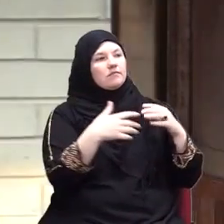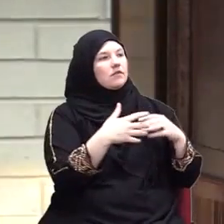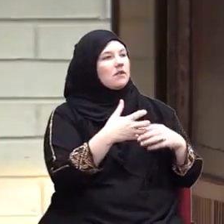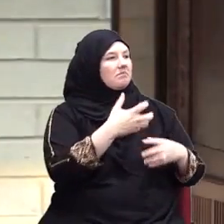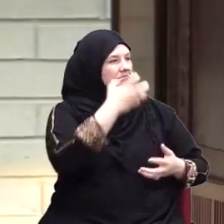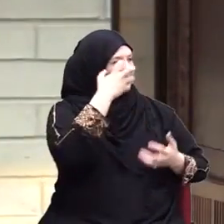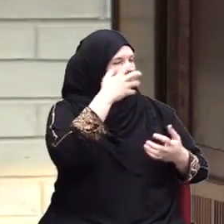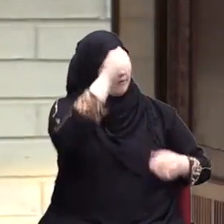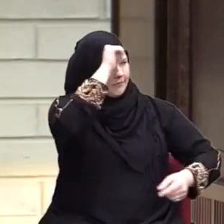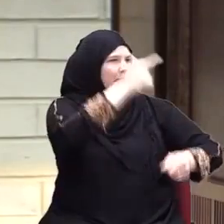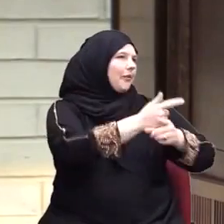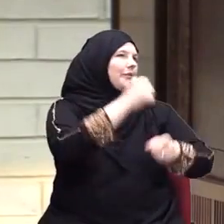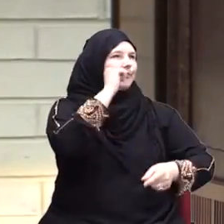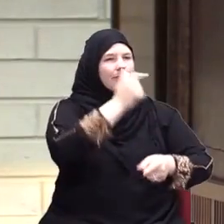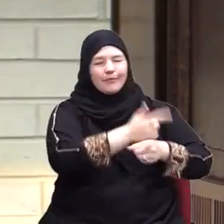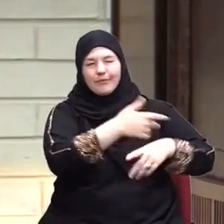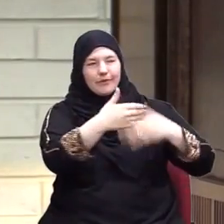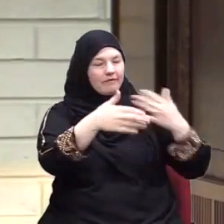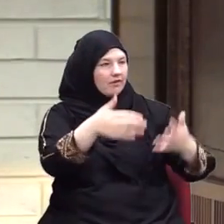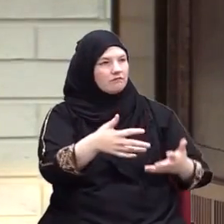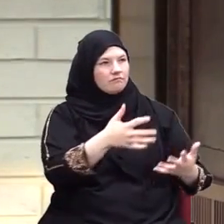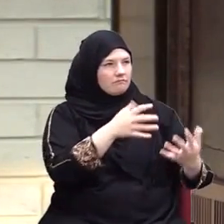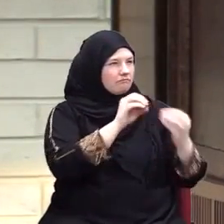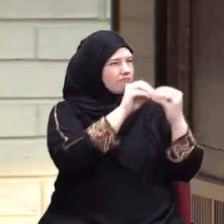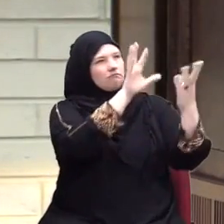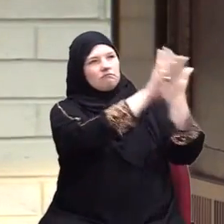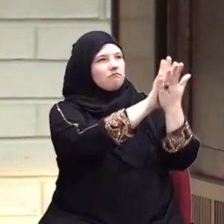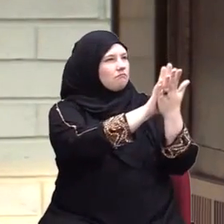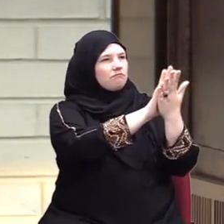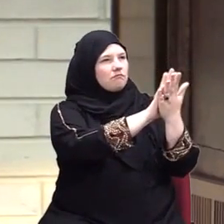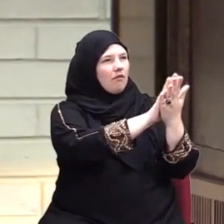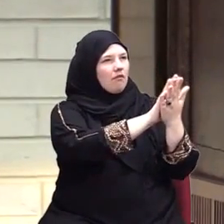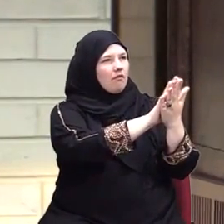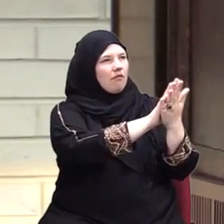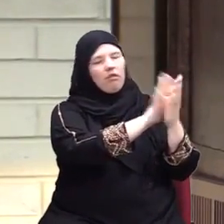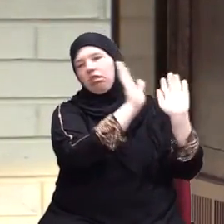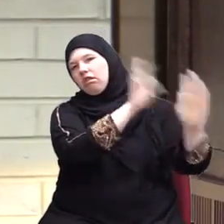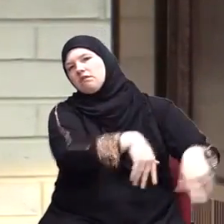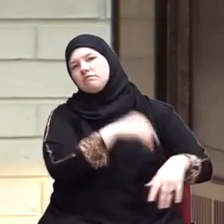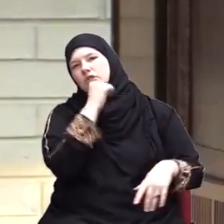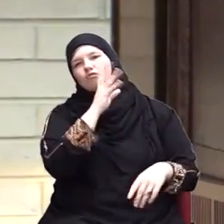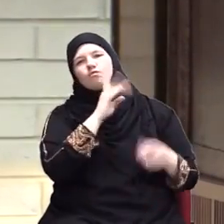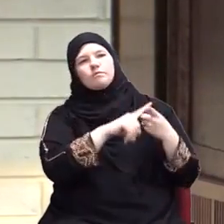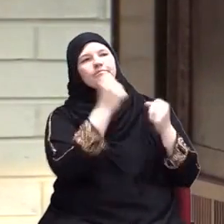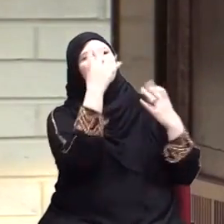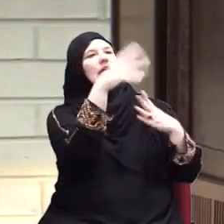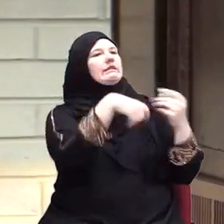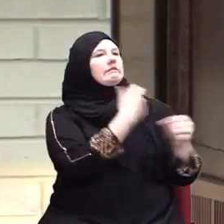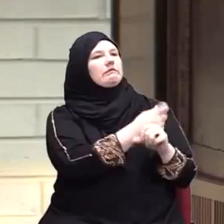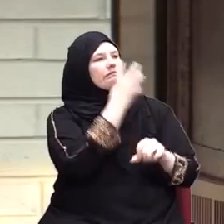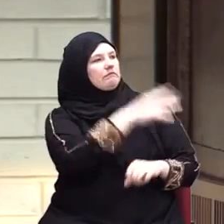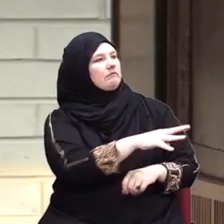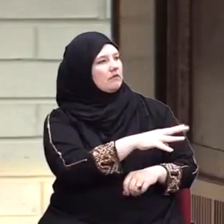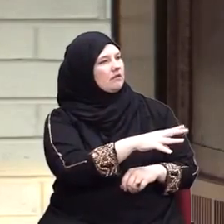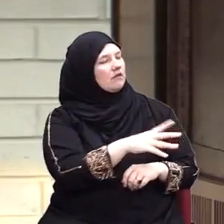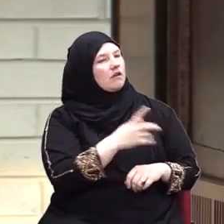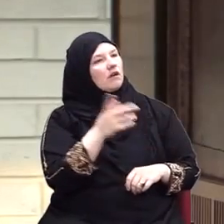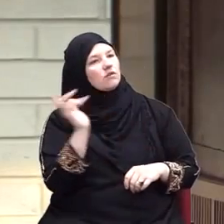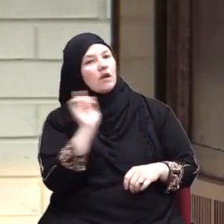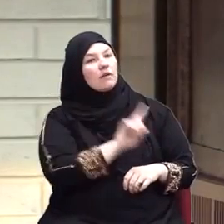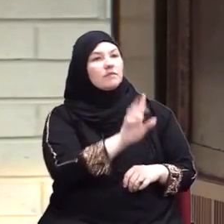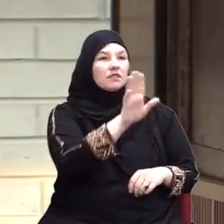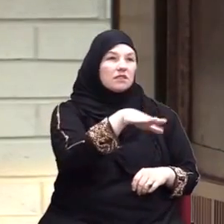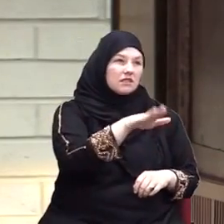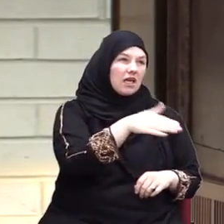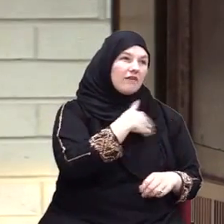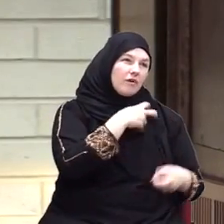kin. He's angry with his brother or sister or anybody, and he doesn't talk to them for years. And you come to